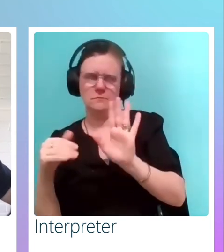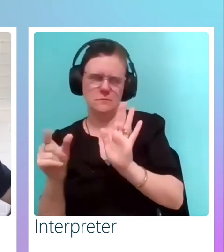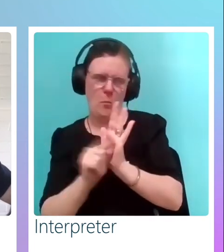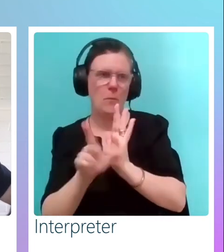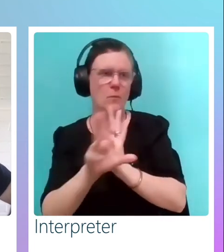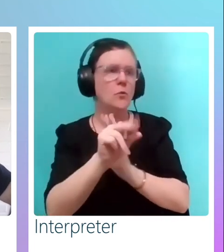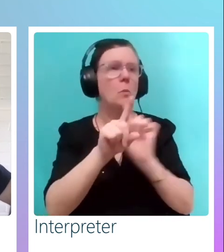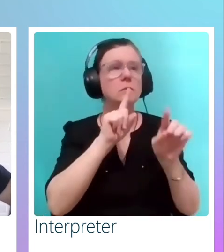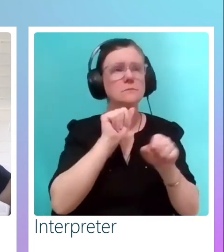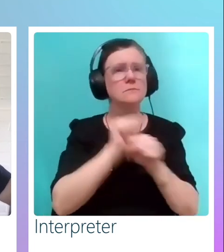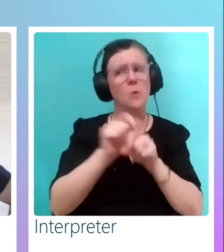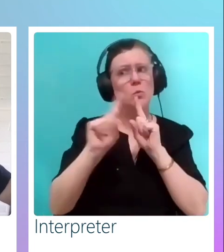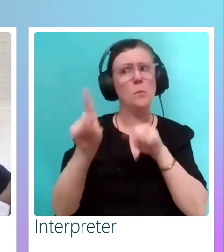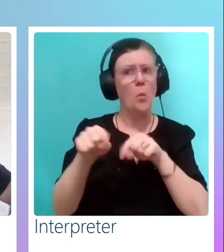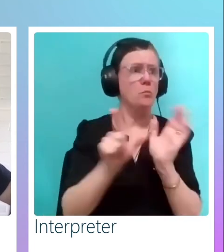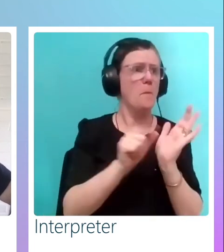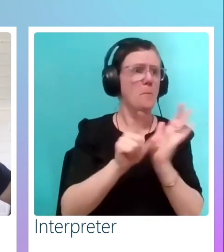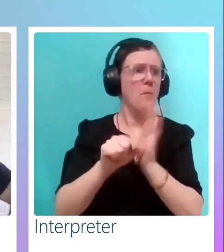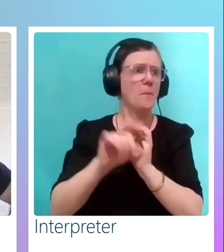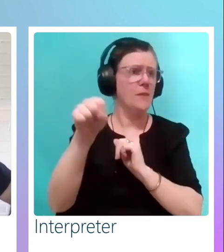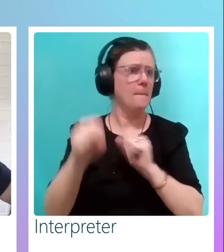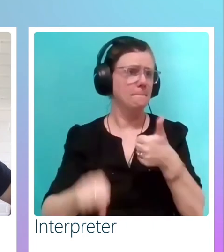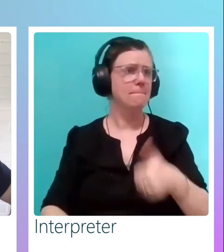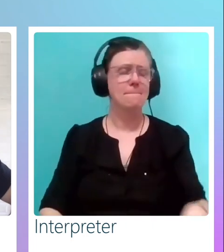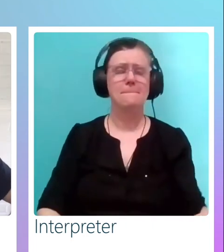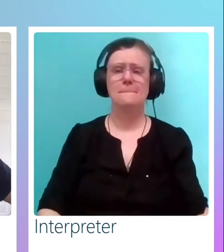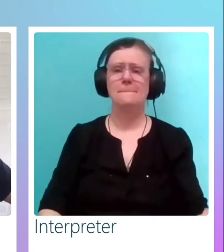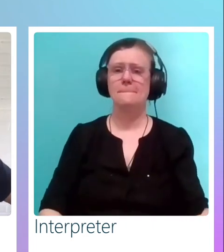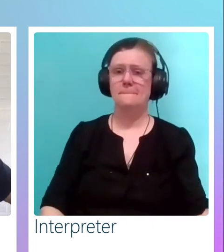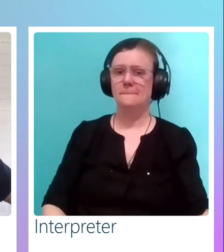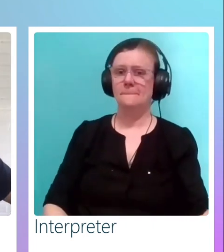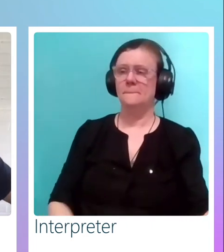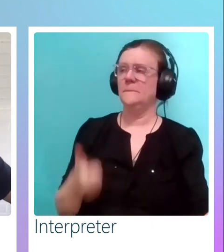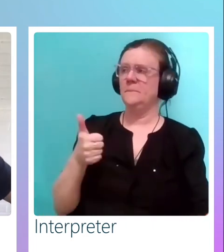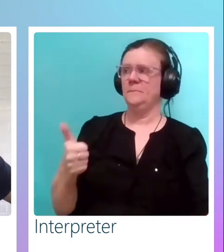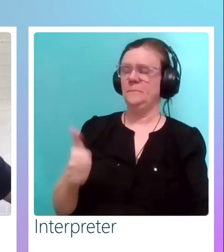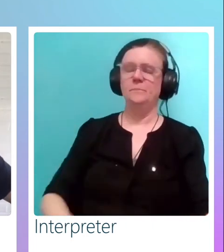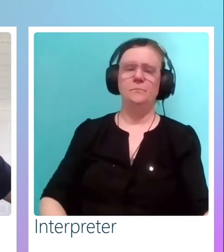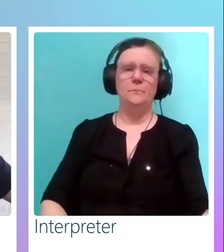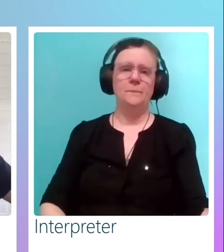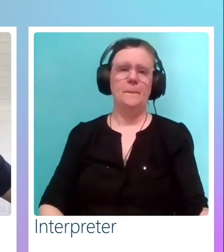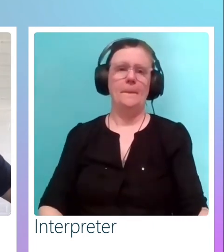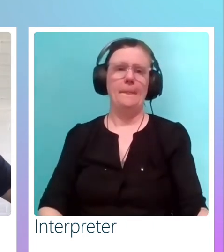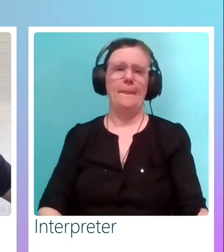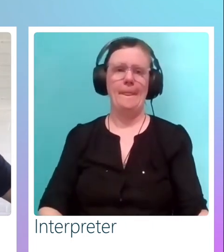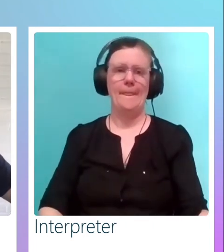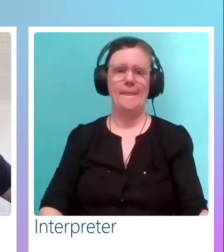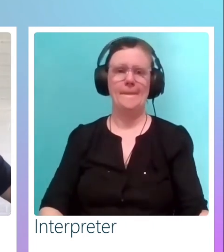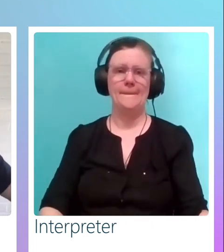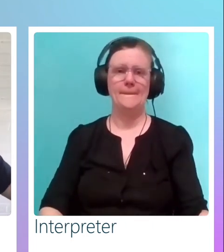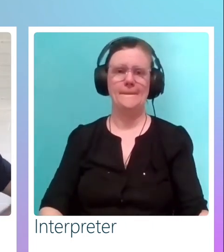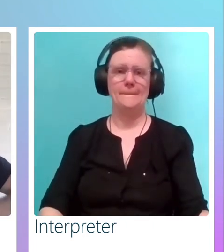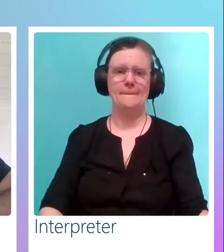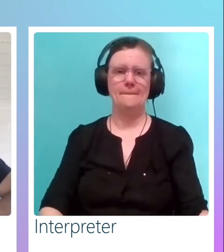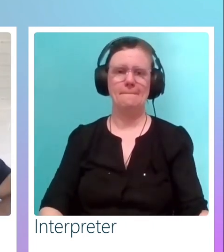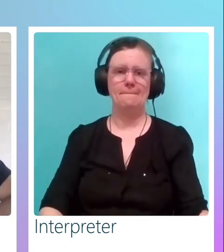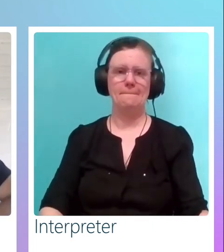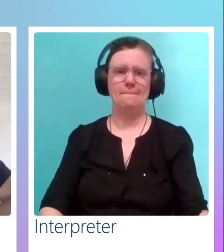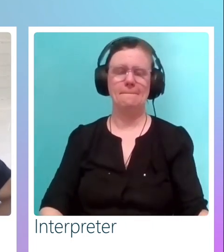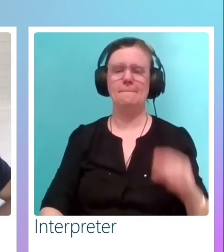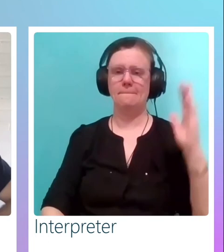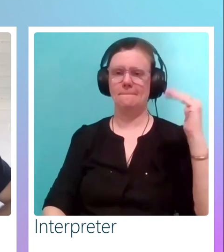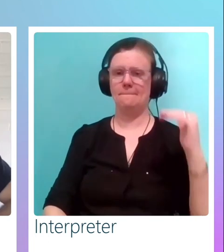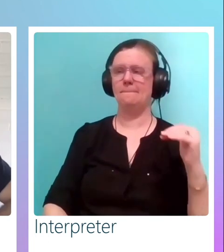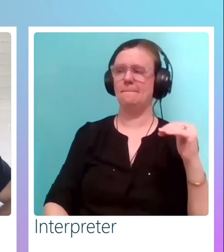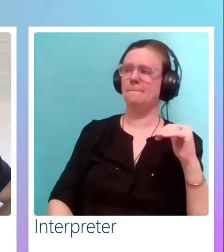terms of the reports, we will be publishing those. Yeah. Yeah, excellent. All right. I got another question here